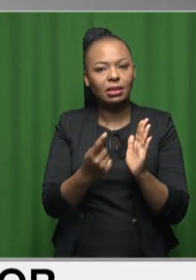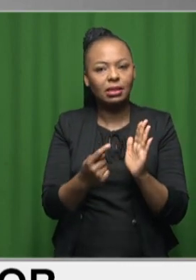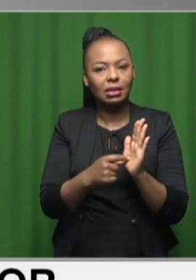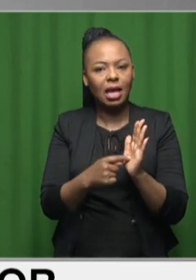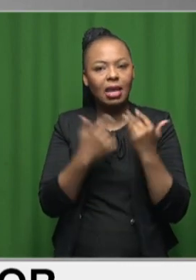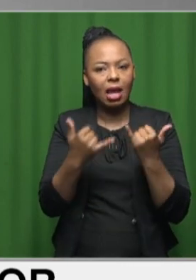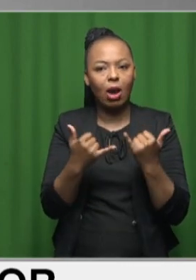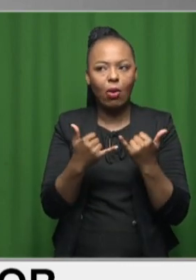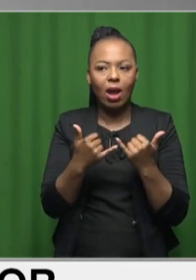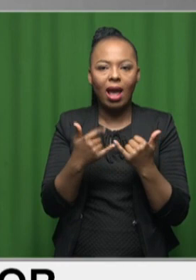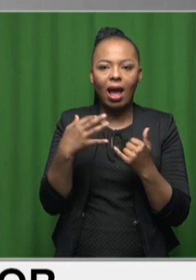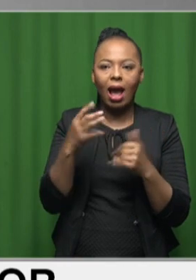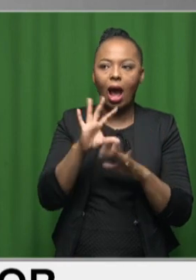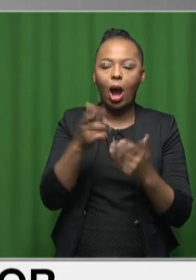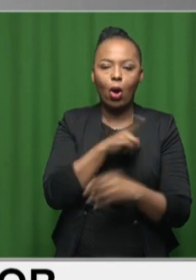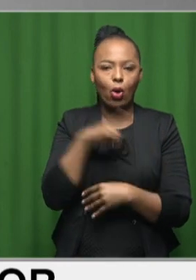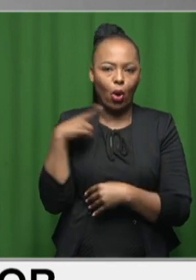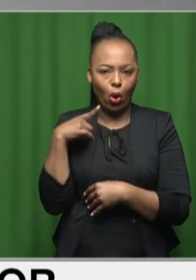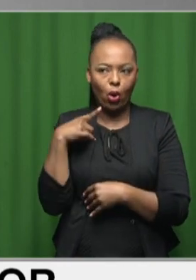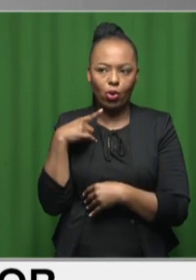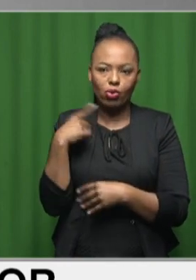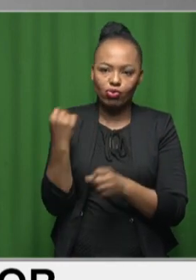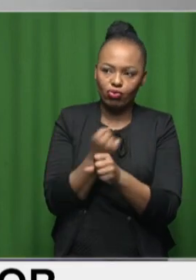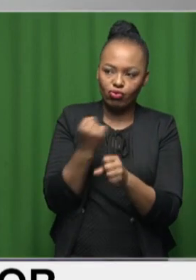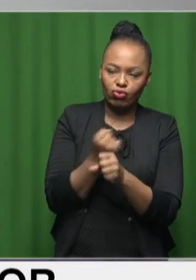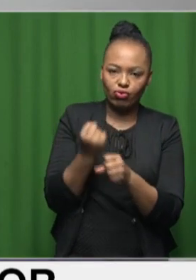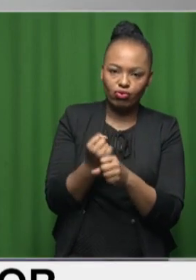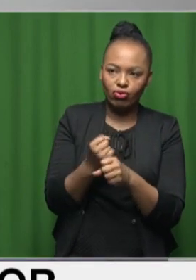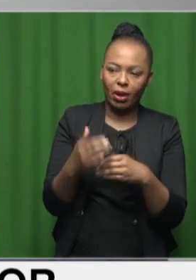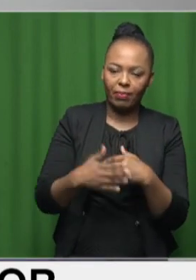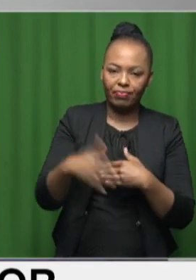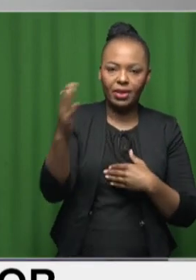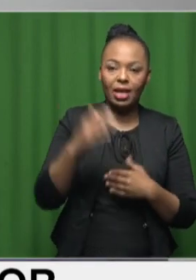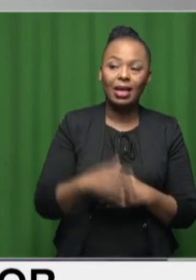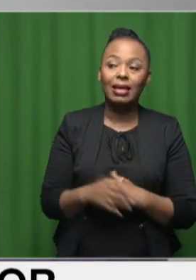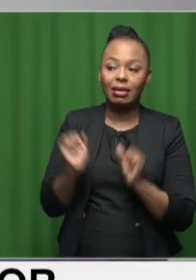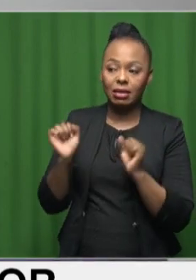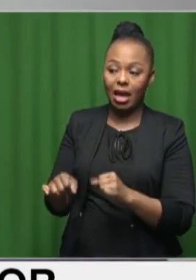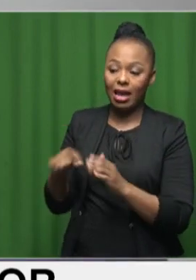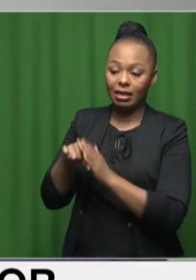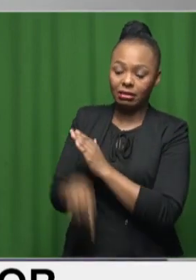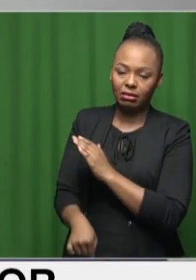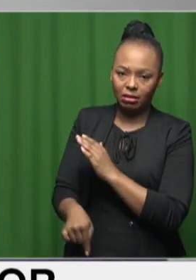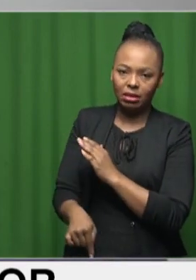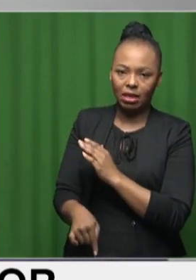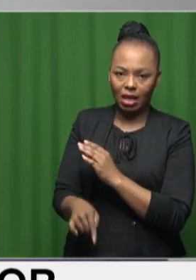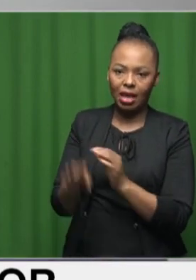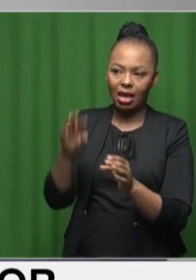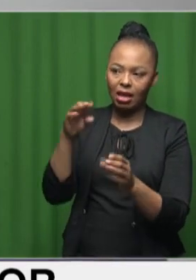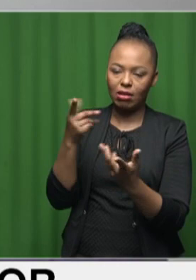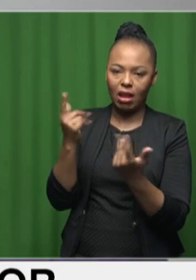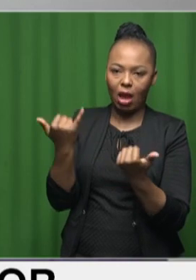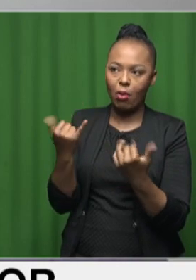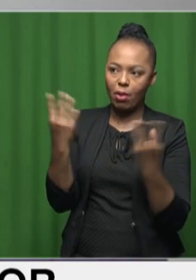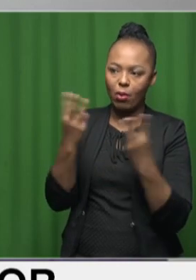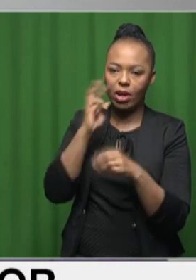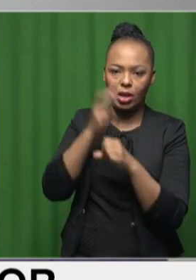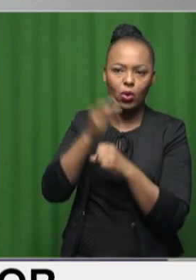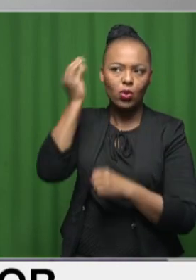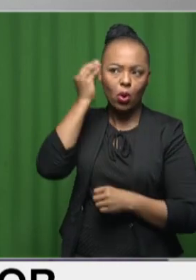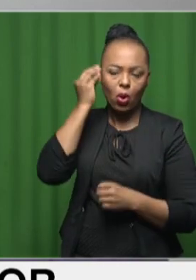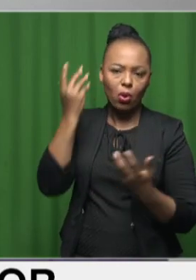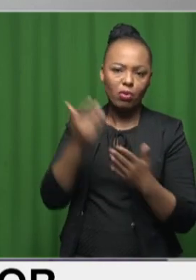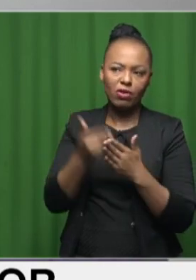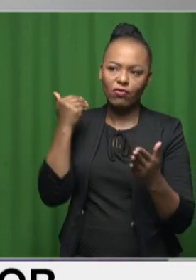this be applicable for. Yeah, all of those important details. I imagine that includes the small print that people would love to know